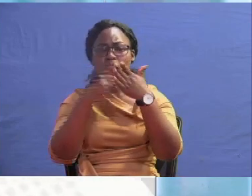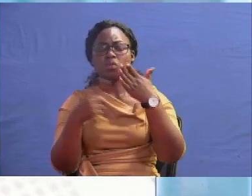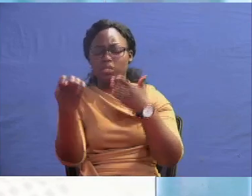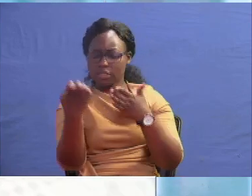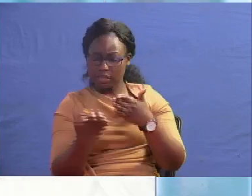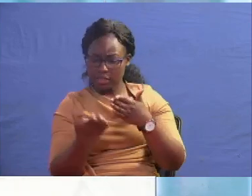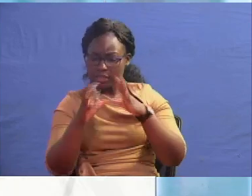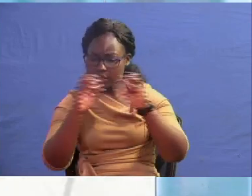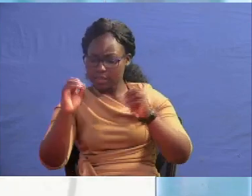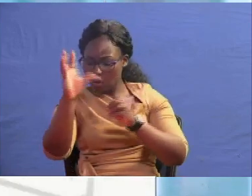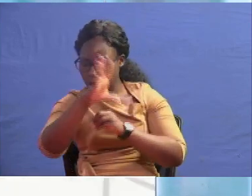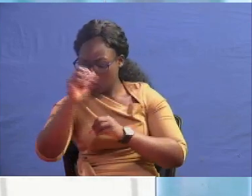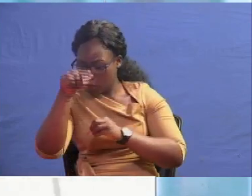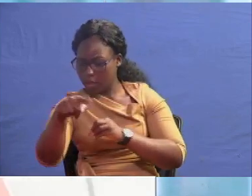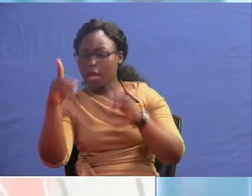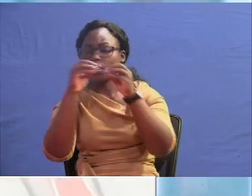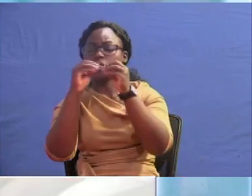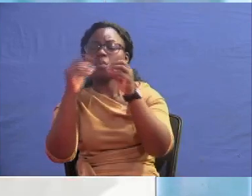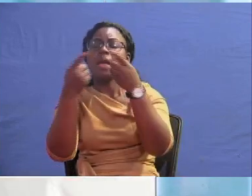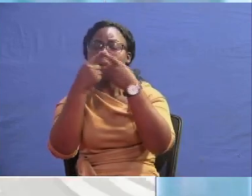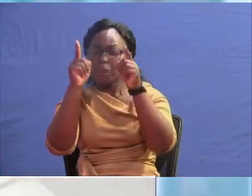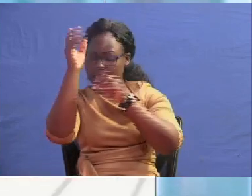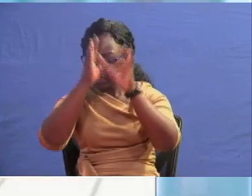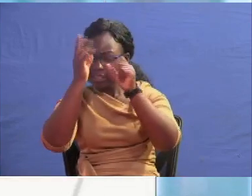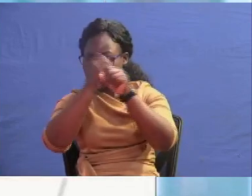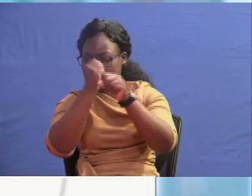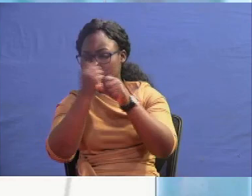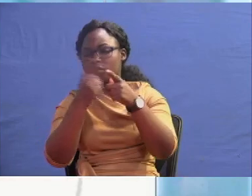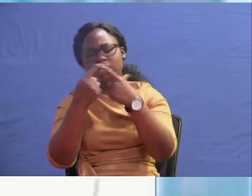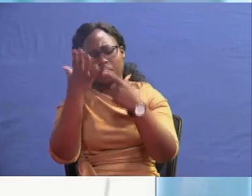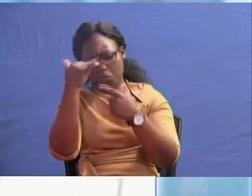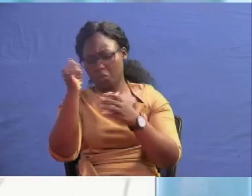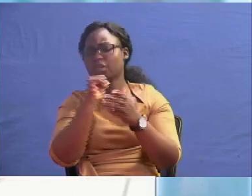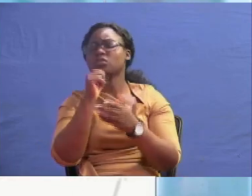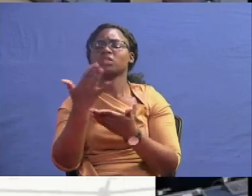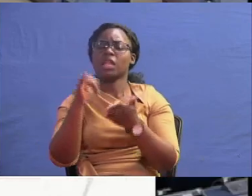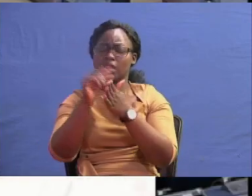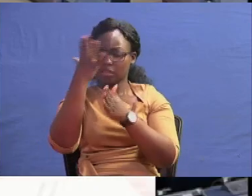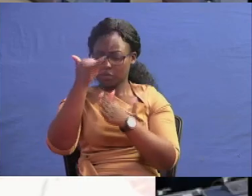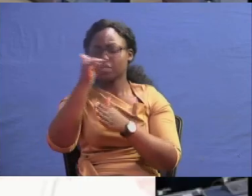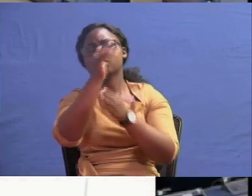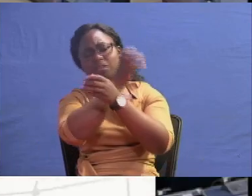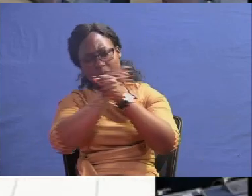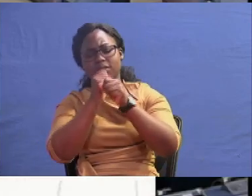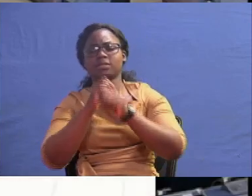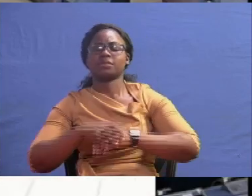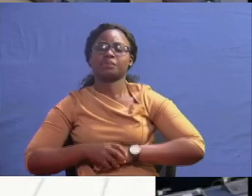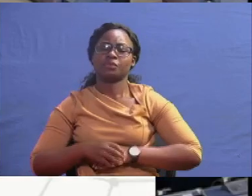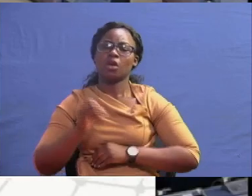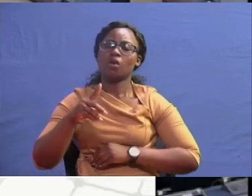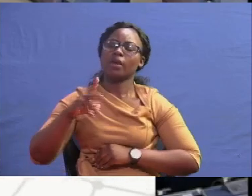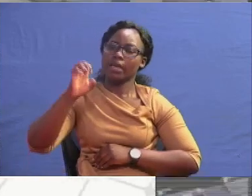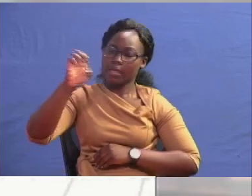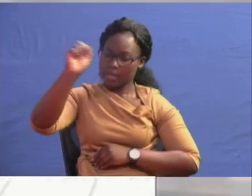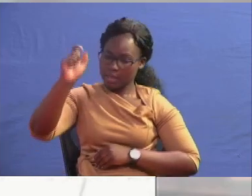needs, he goes there to meet. Okay. But if it works, then why not? Okay. That is why he's the president. Yes. Eston, this,